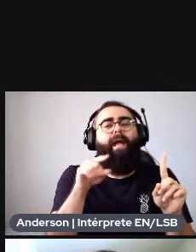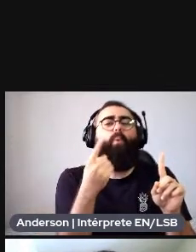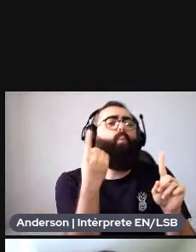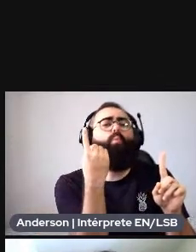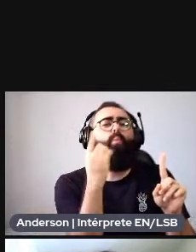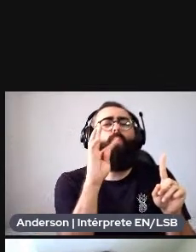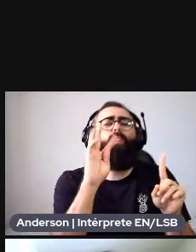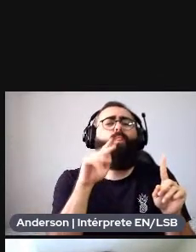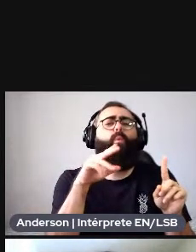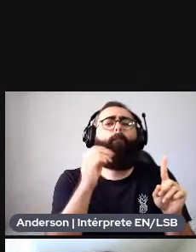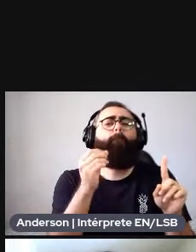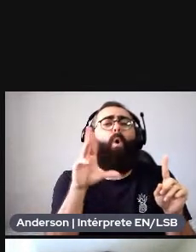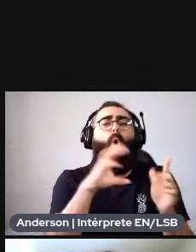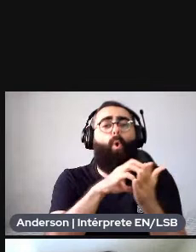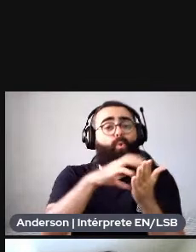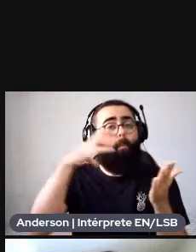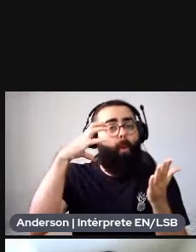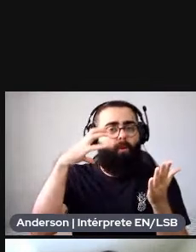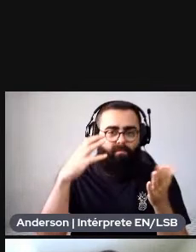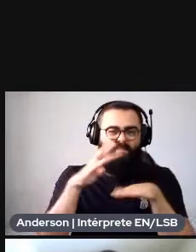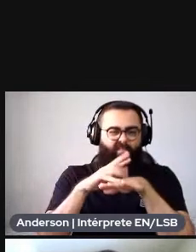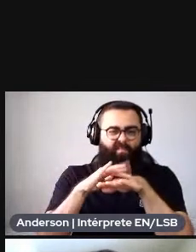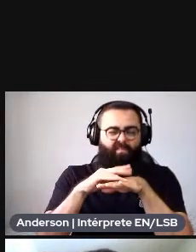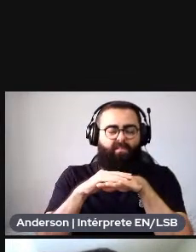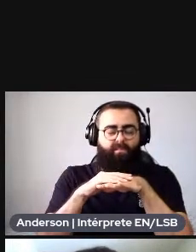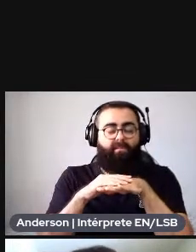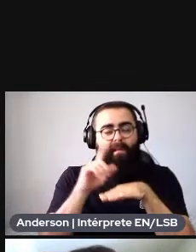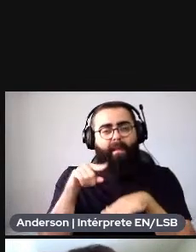singular. Okay.